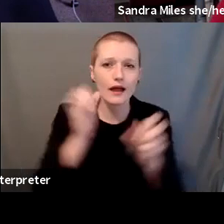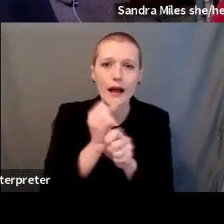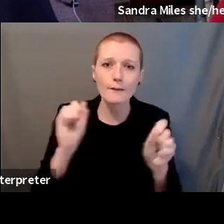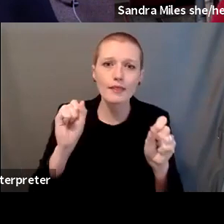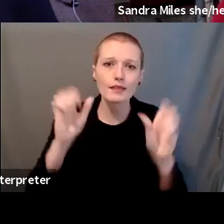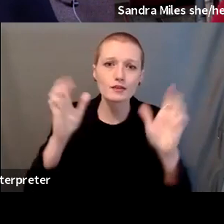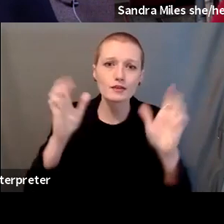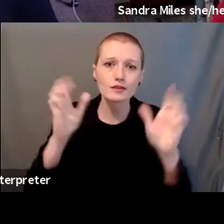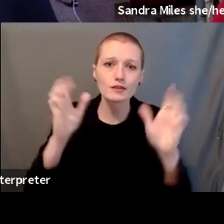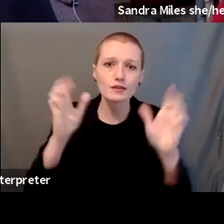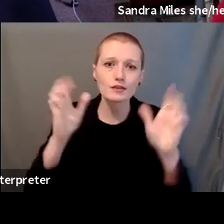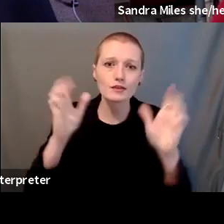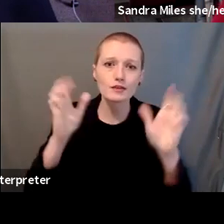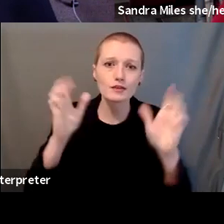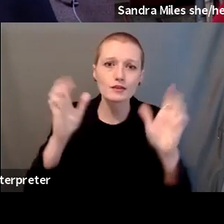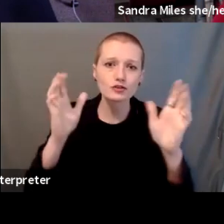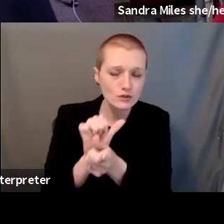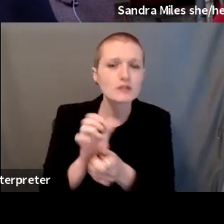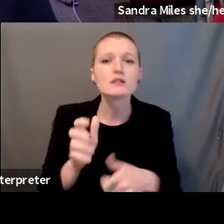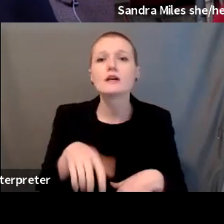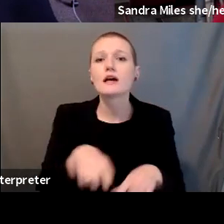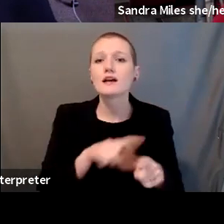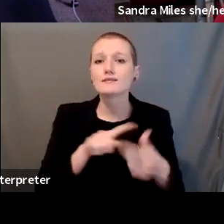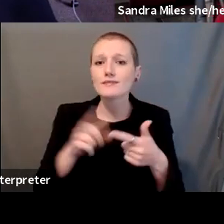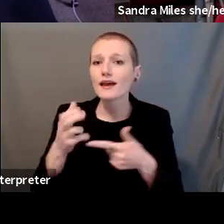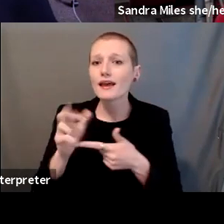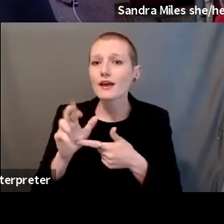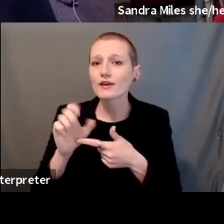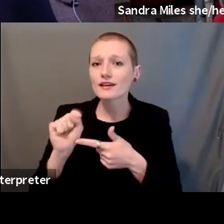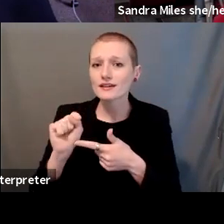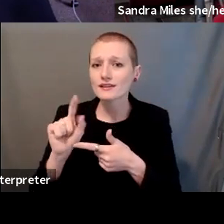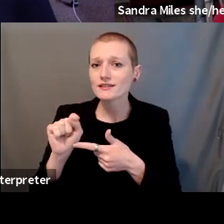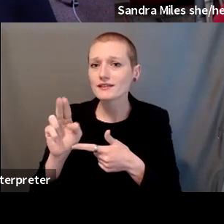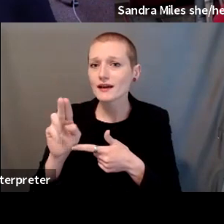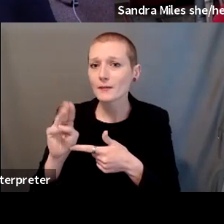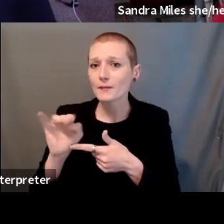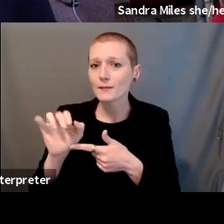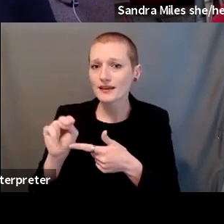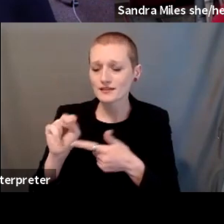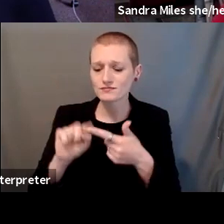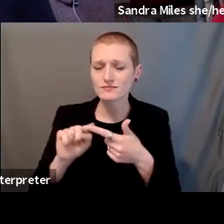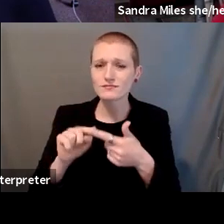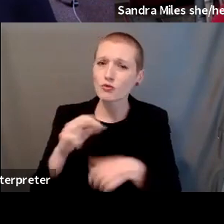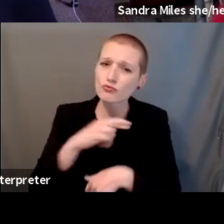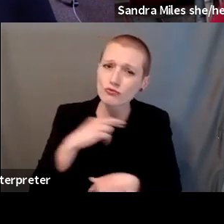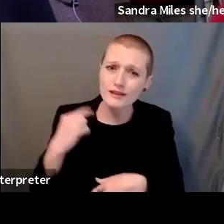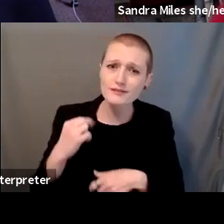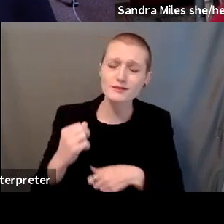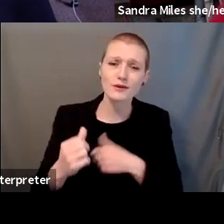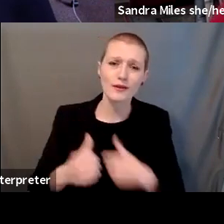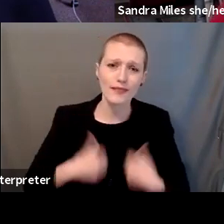We also had Harriet Tubman, who risked her life again and again as a woman to go back and make other